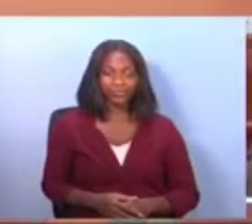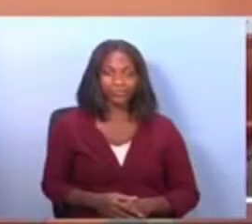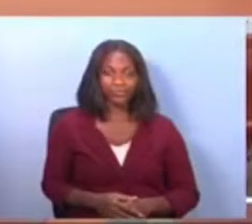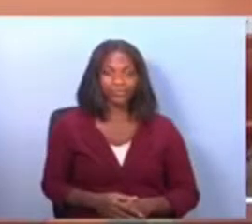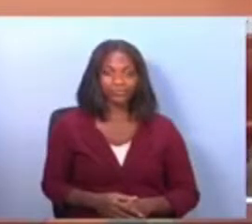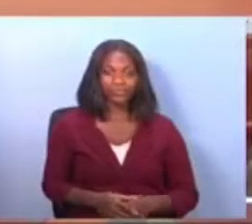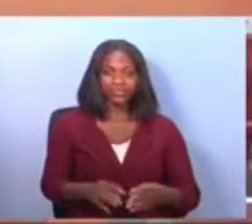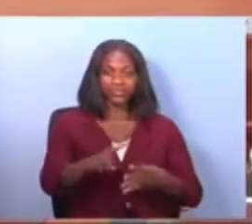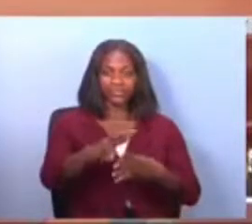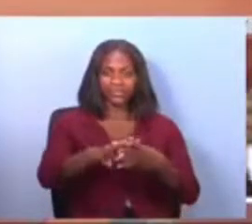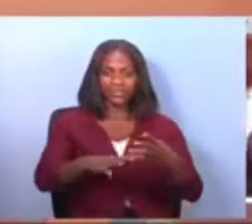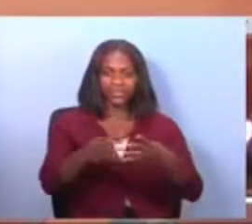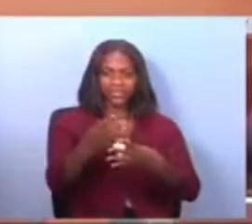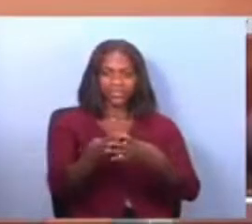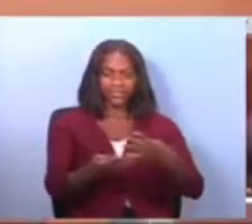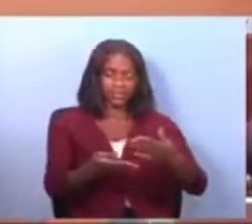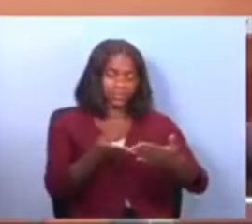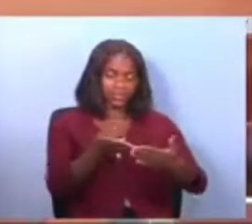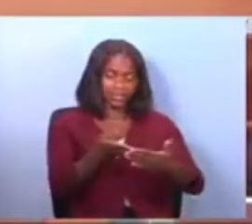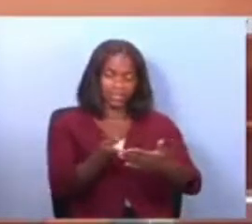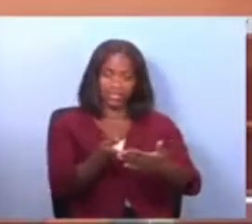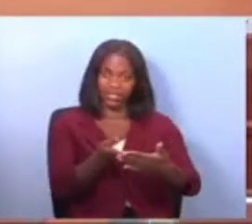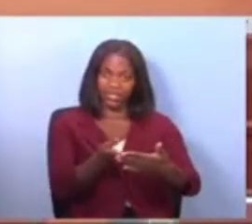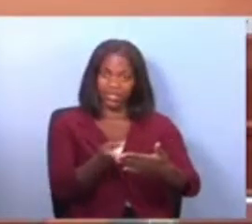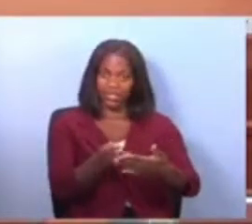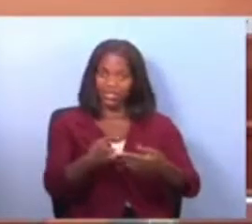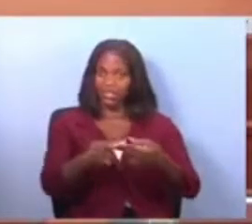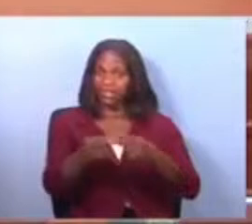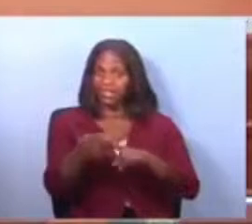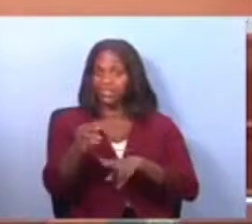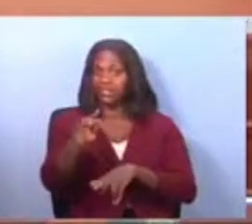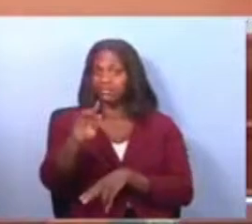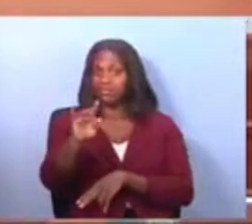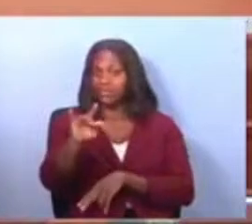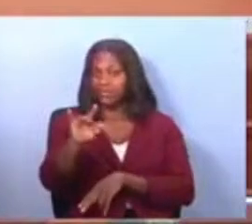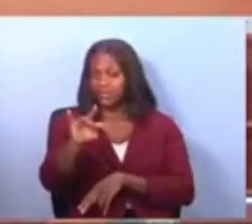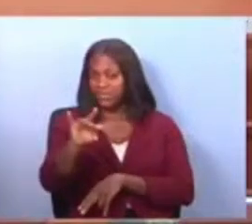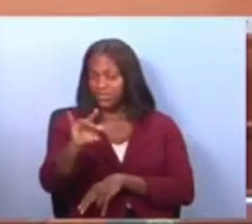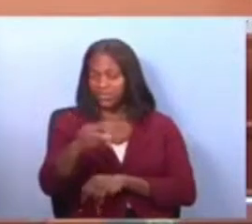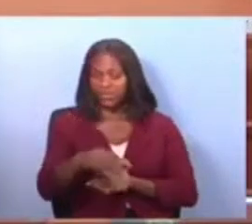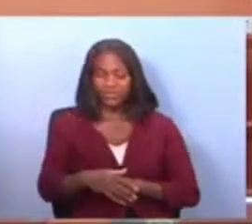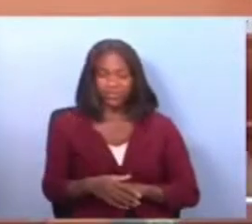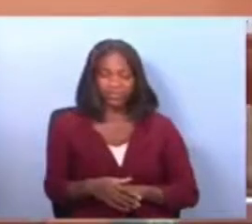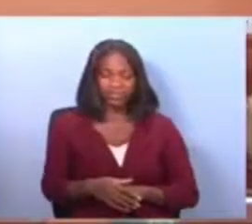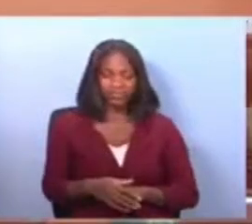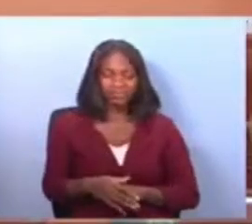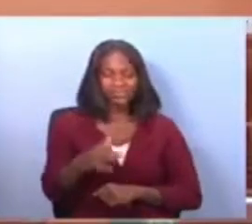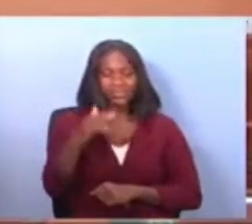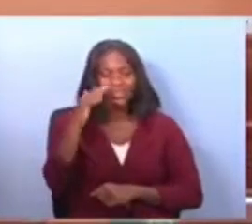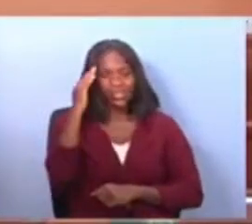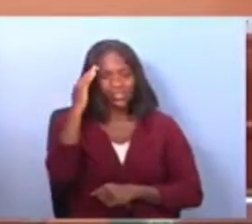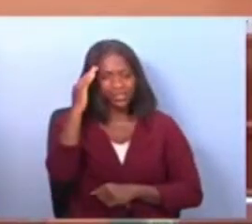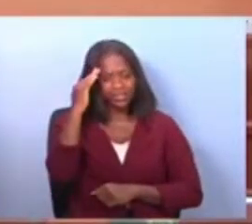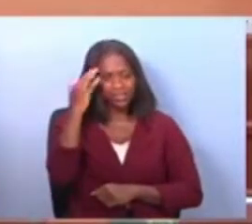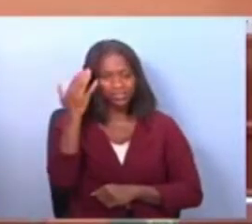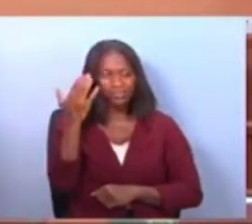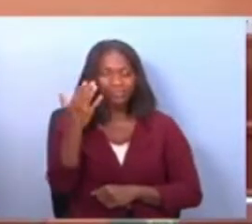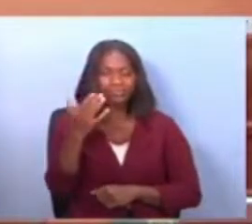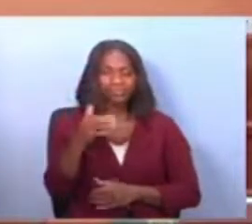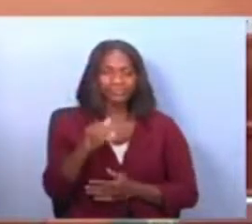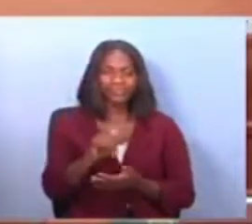displayed there, item 18. Speaker, I know ordinarily this shouldn't be the approach,